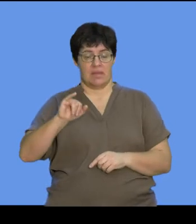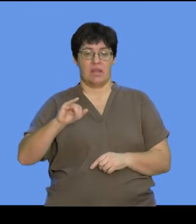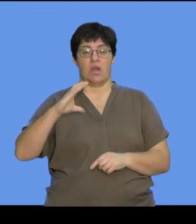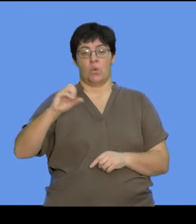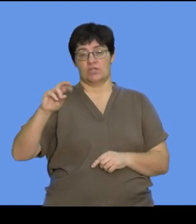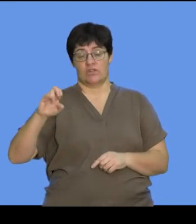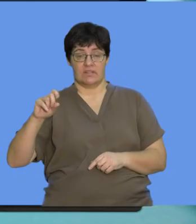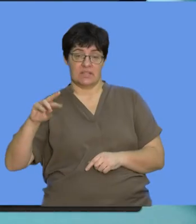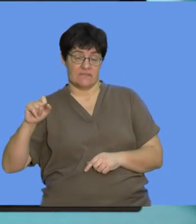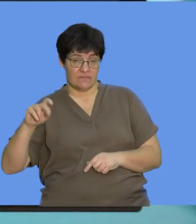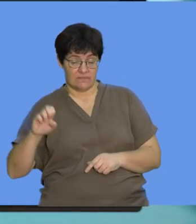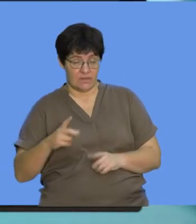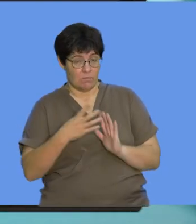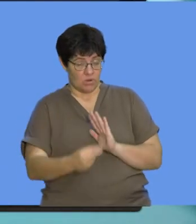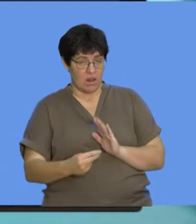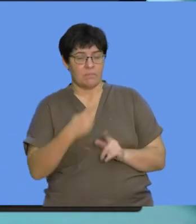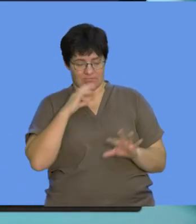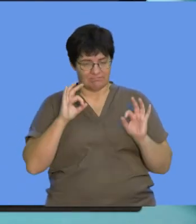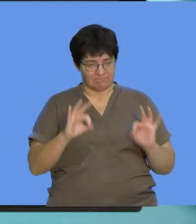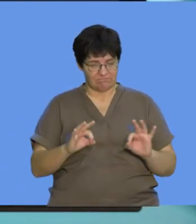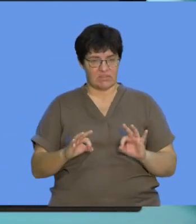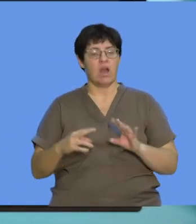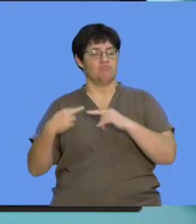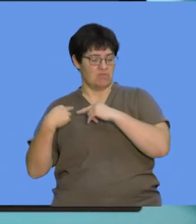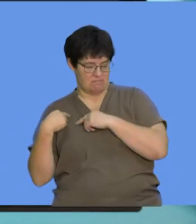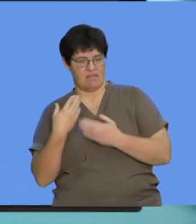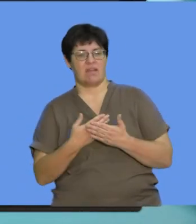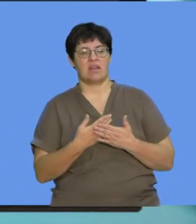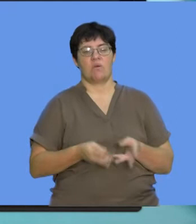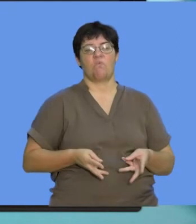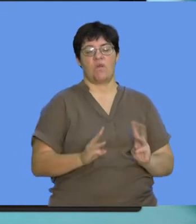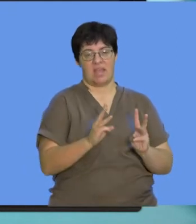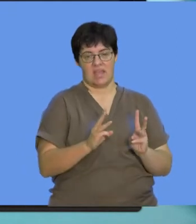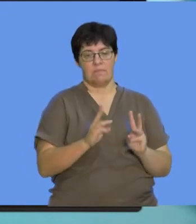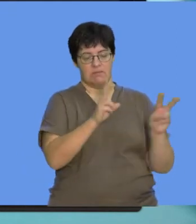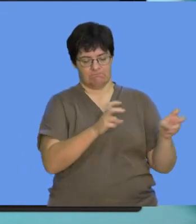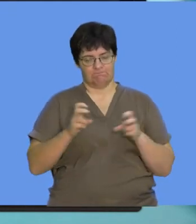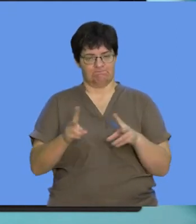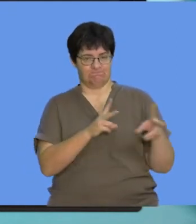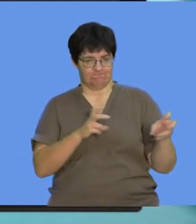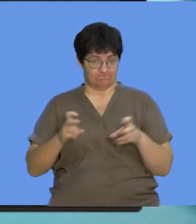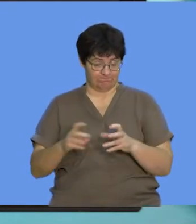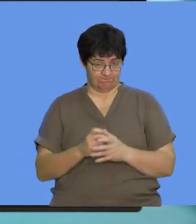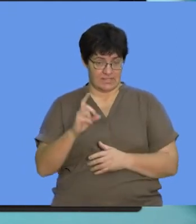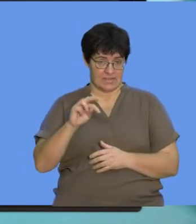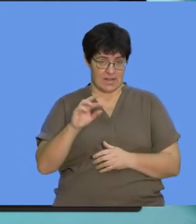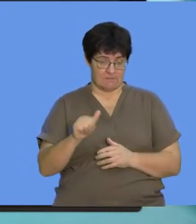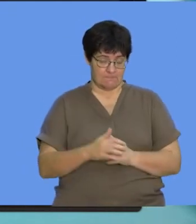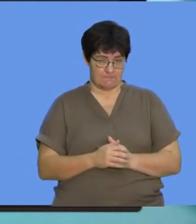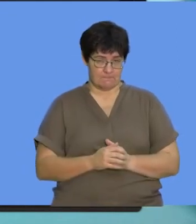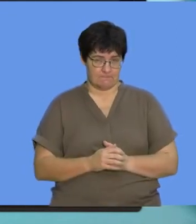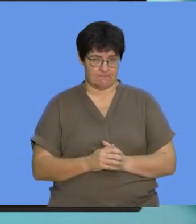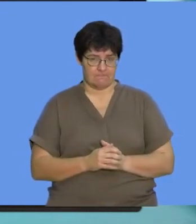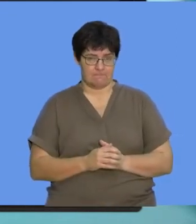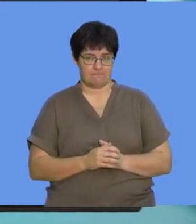model of replication becomes efficient and a reliable method or model of replicating